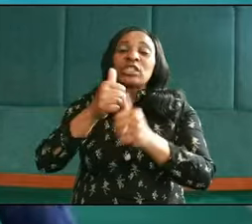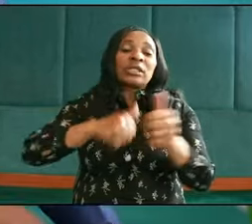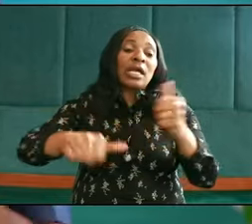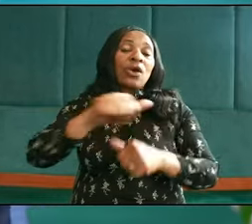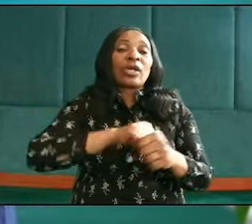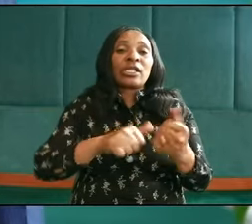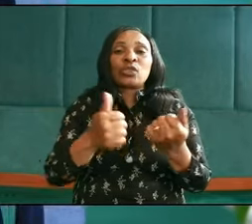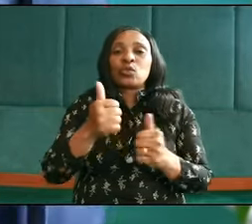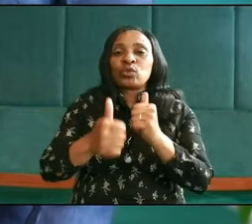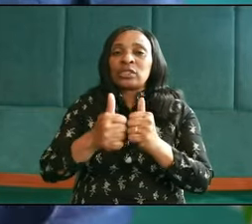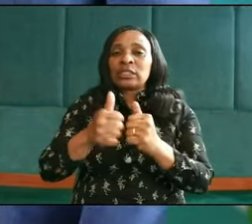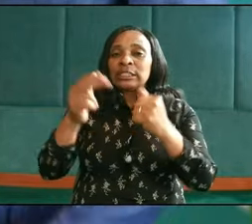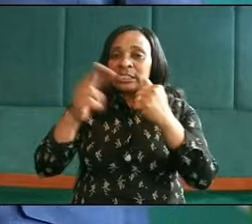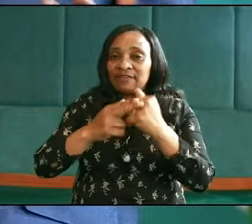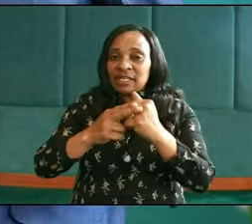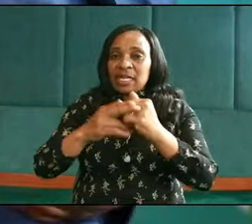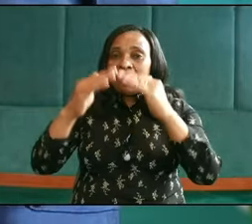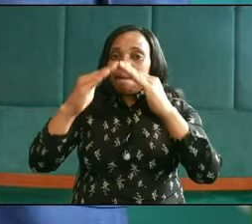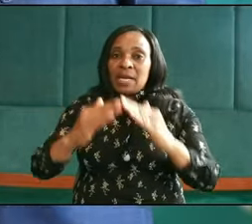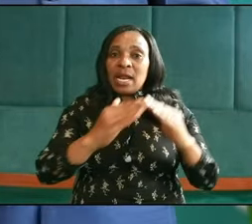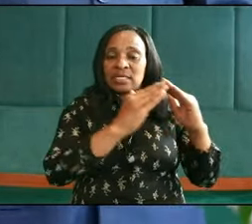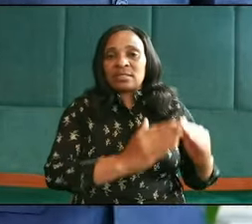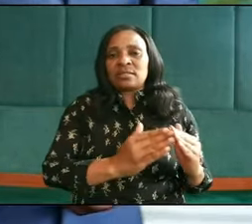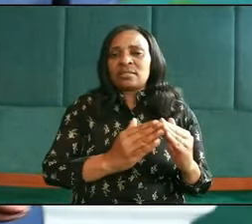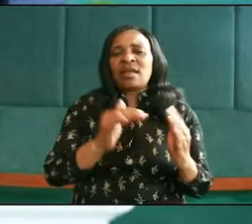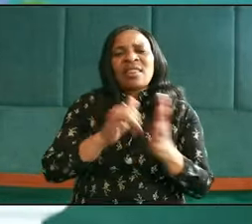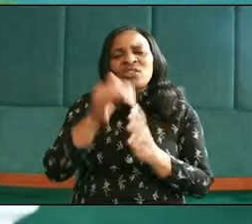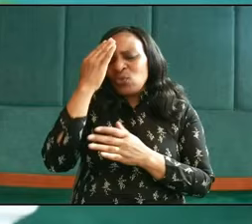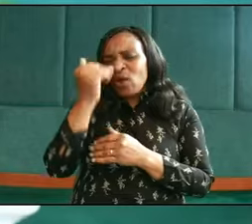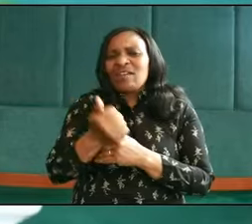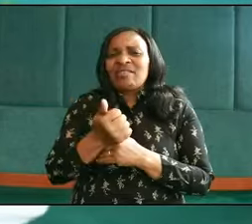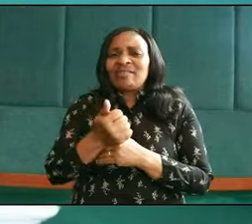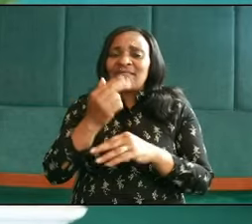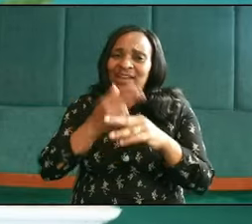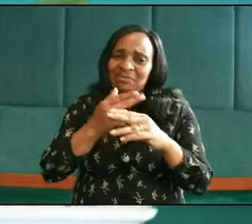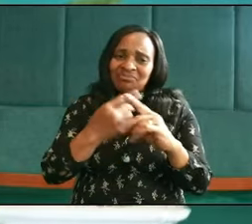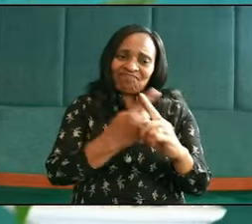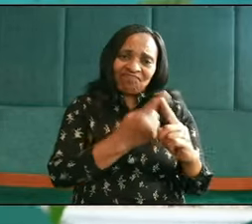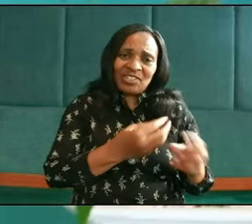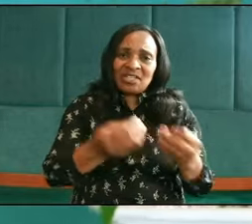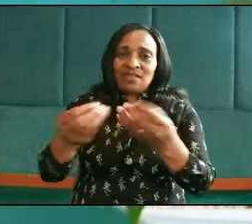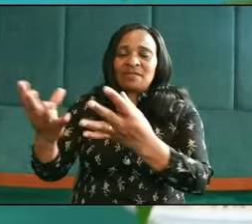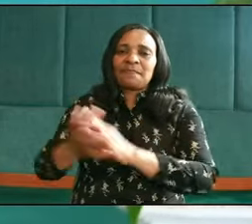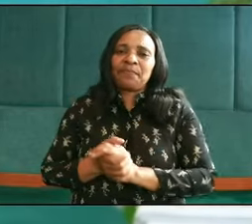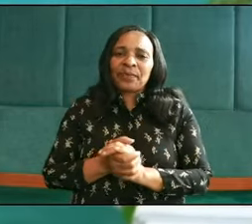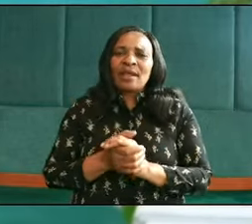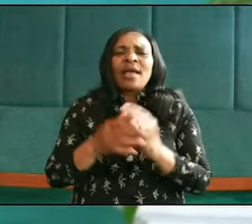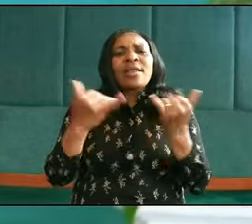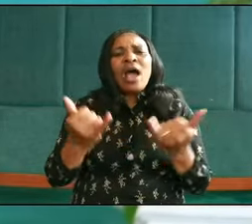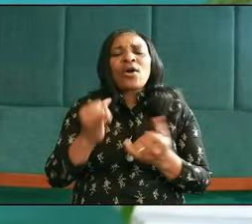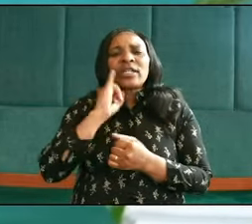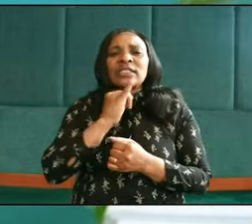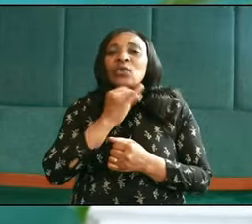which is surrounded by seven hills. So that is why They are called that. Again, this Psalm